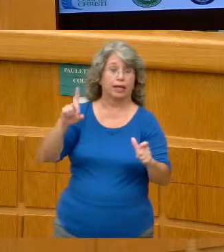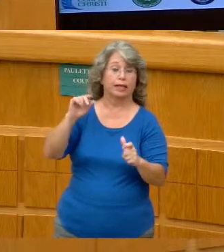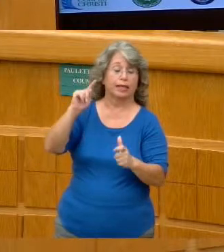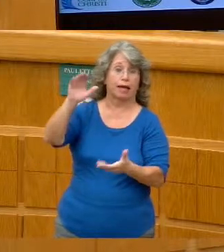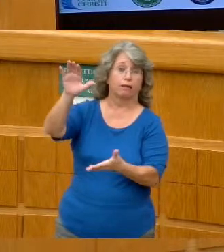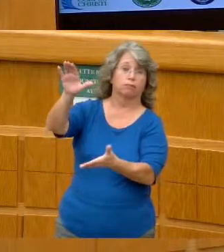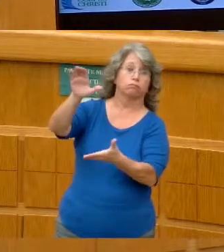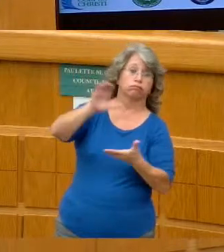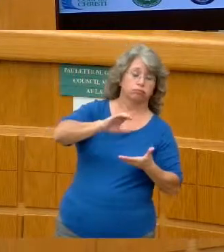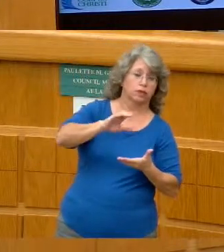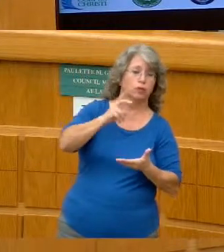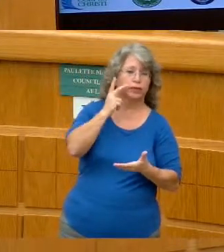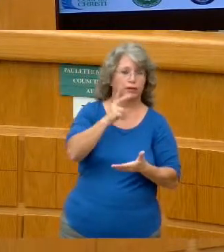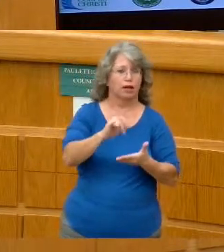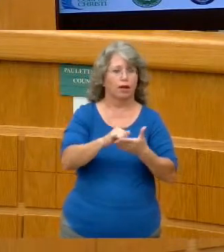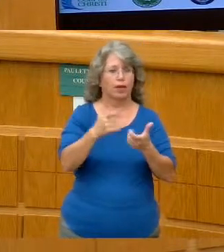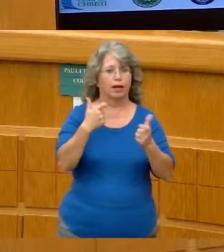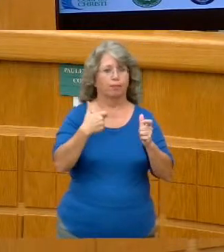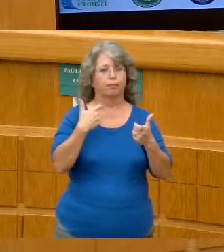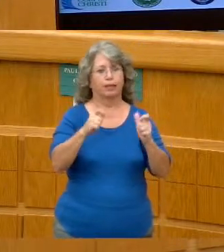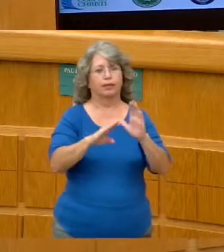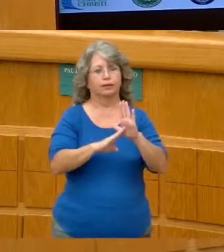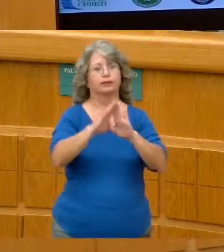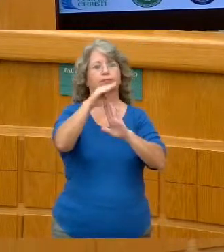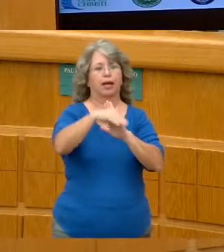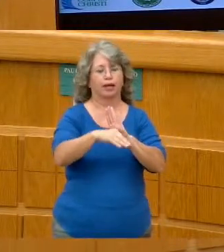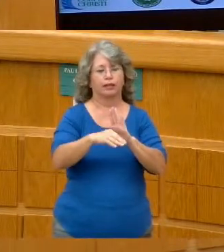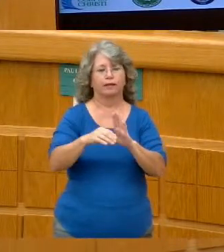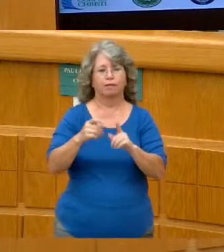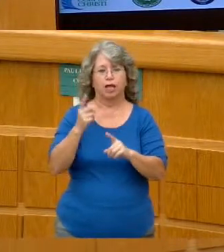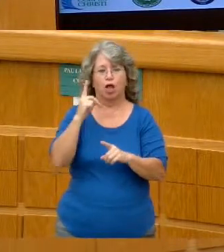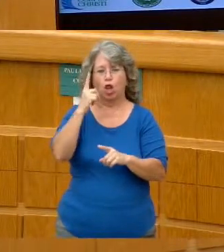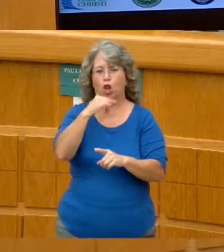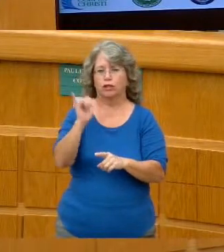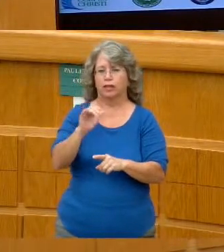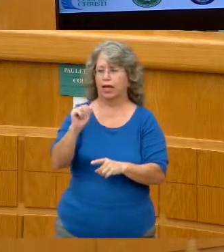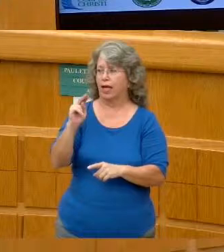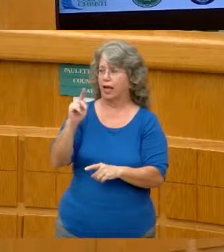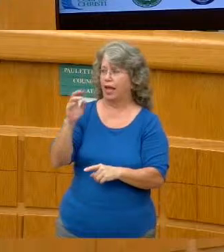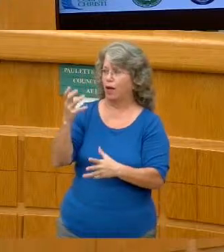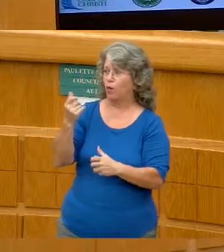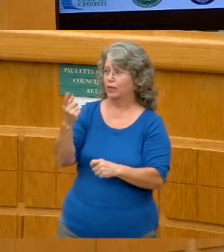just a big spike, and we could tell it was a data dump because of that. It looks like Annette wants